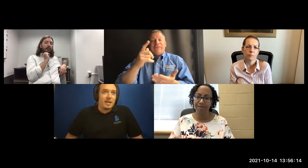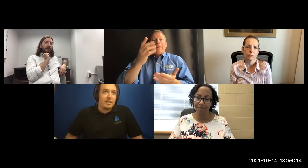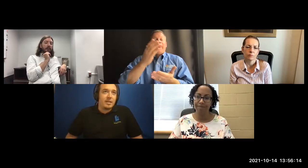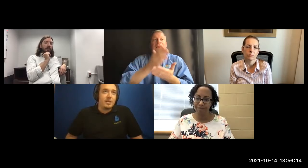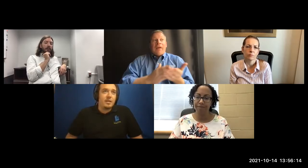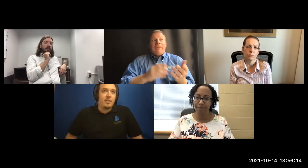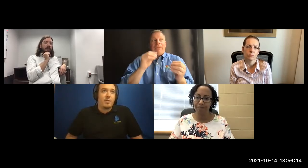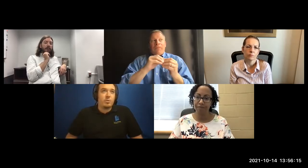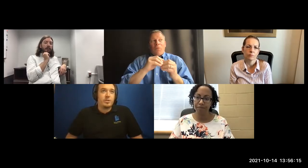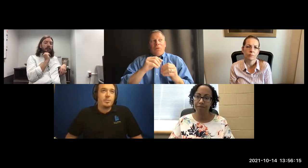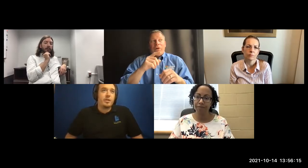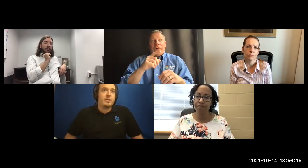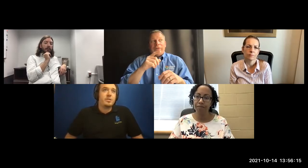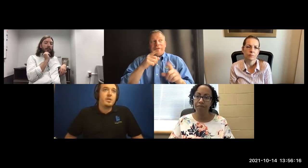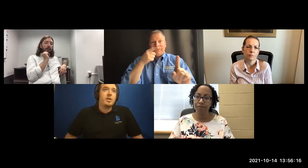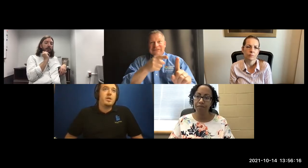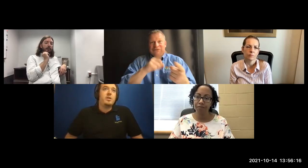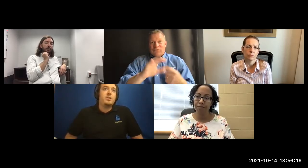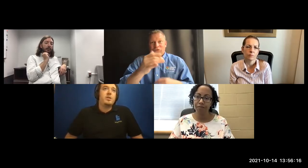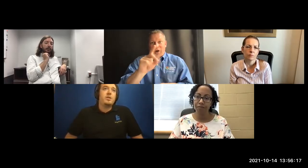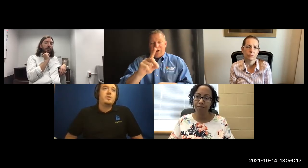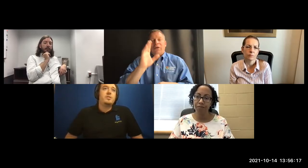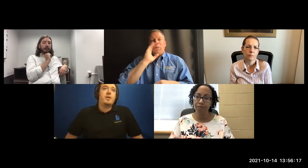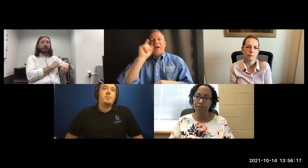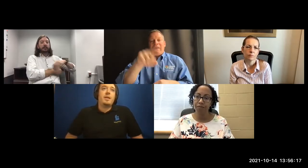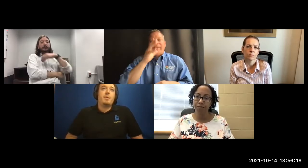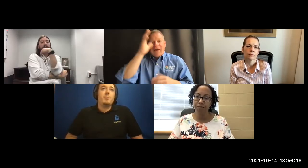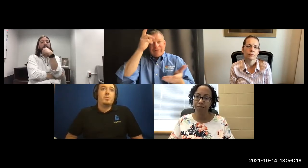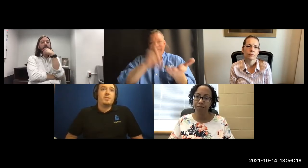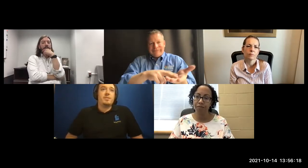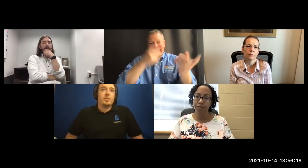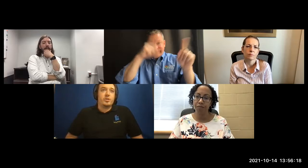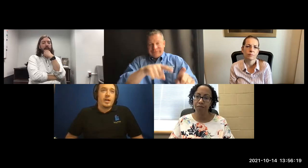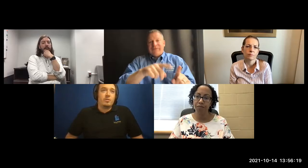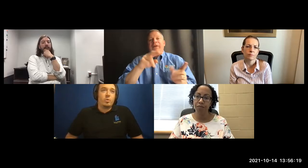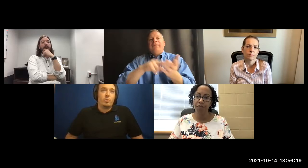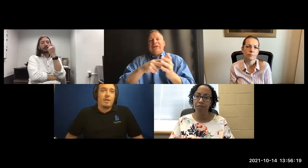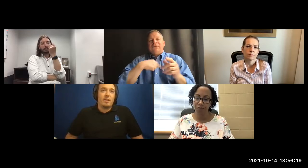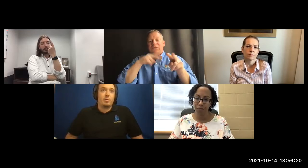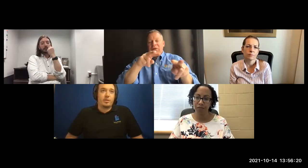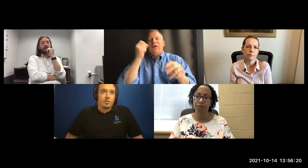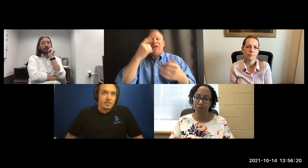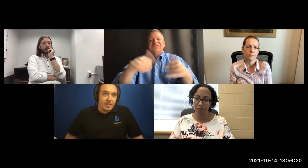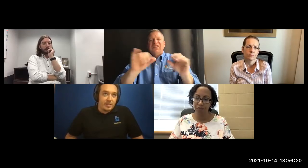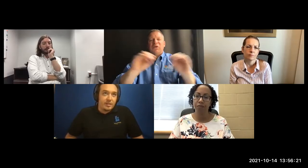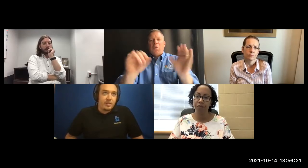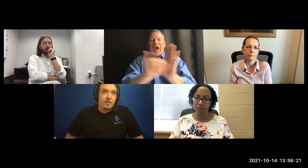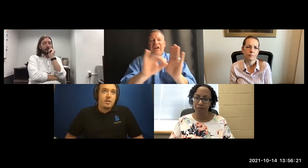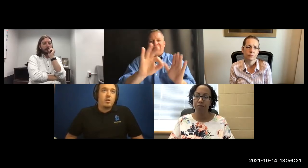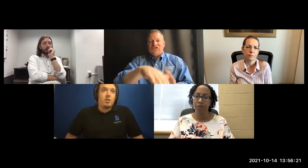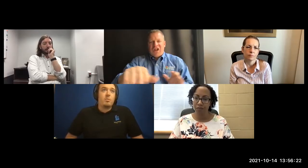being collected, and that will determine things. Some data may be more specific to the child, where we'll have to have parental